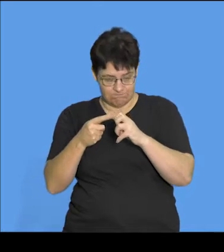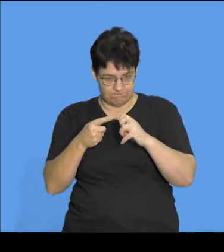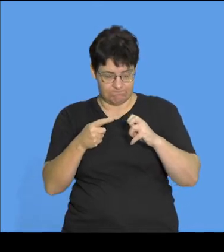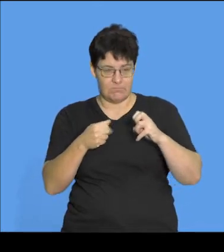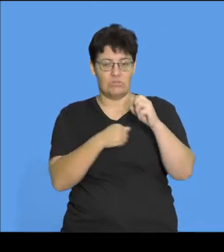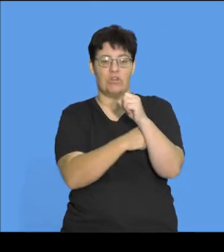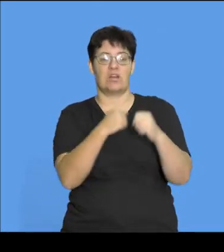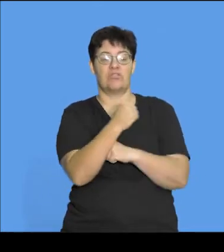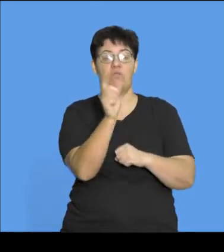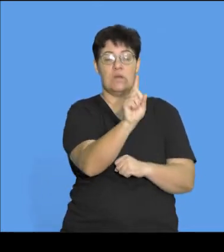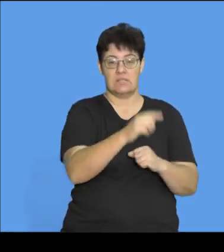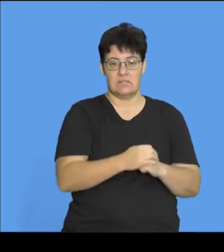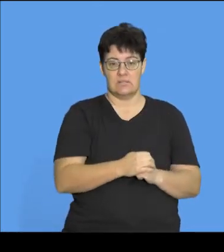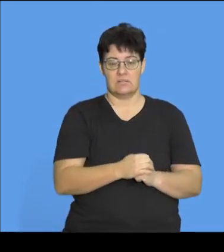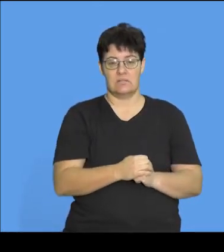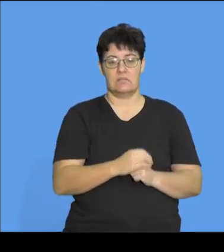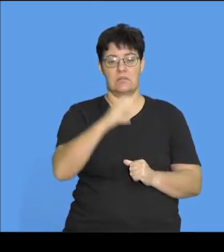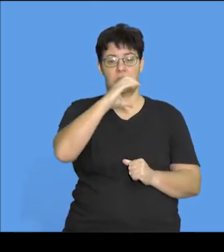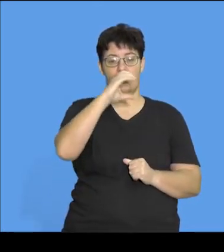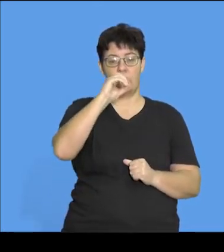the corpus